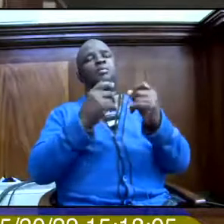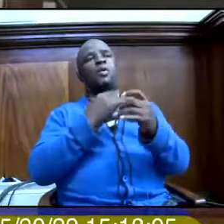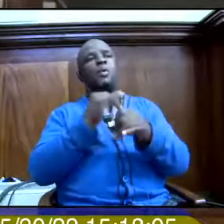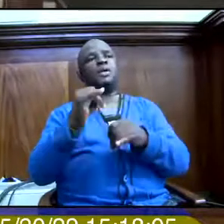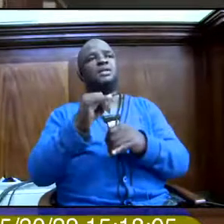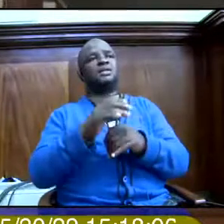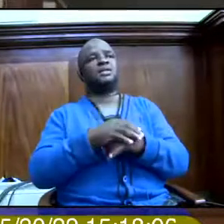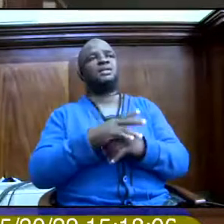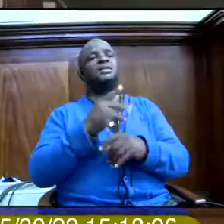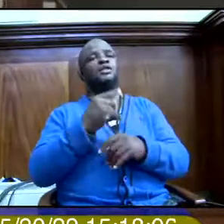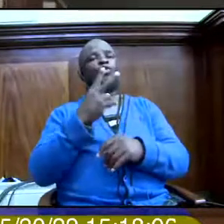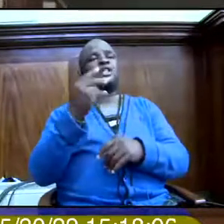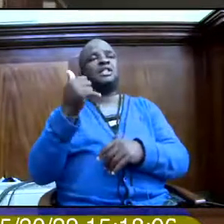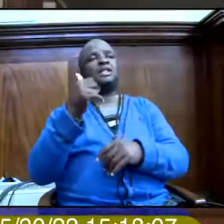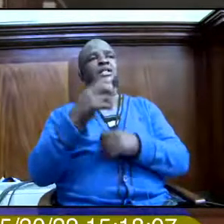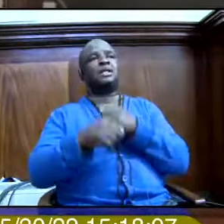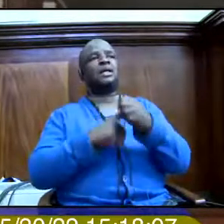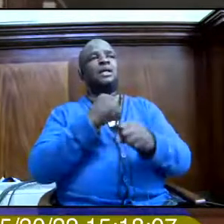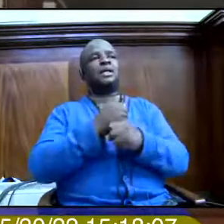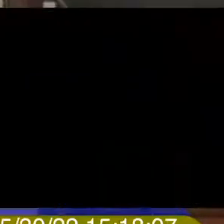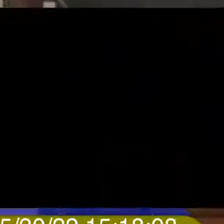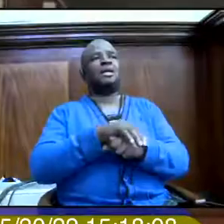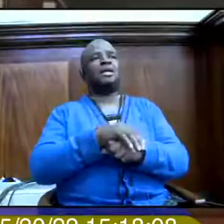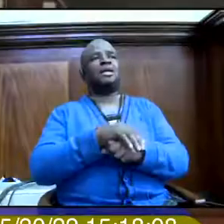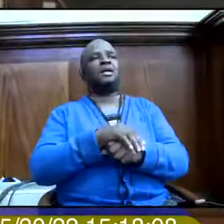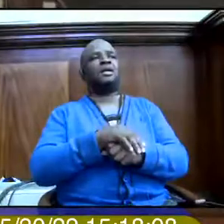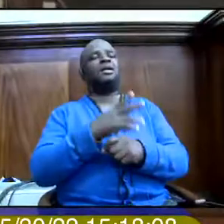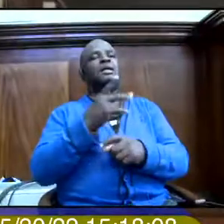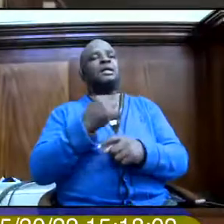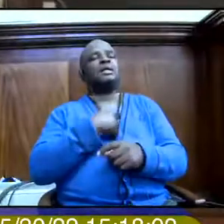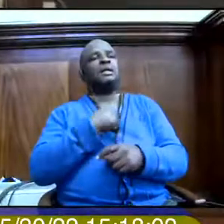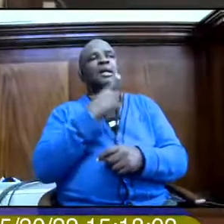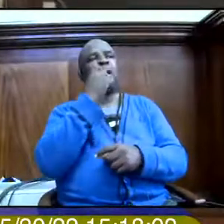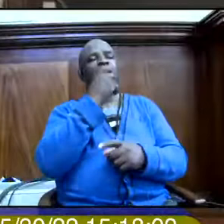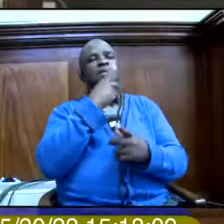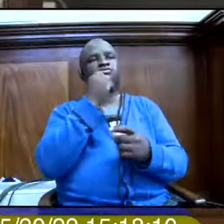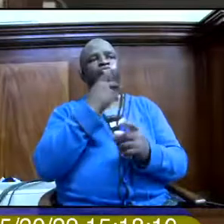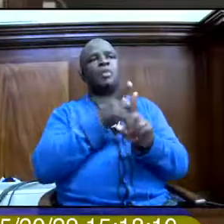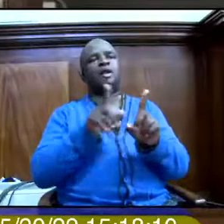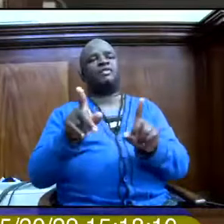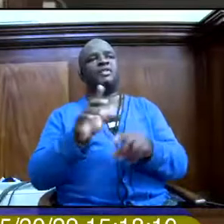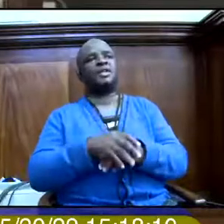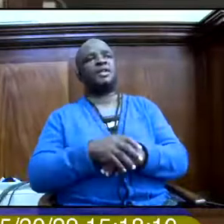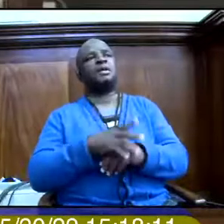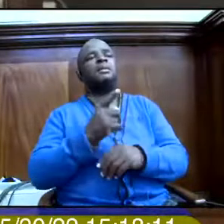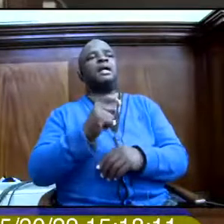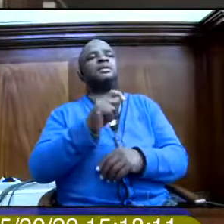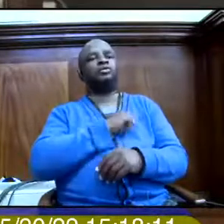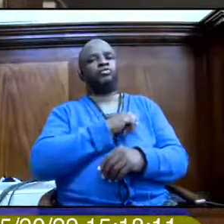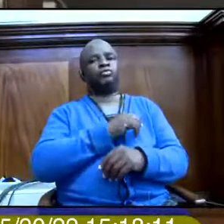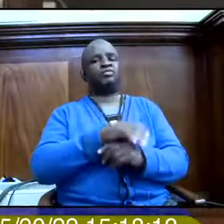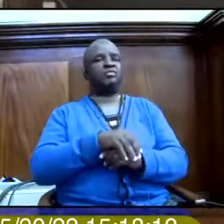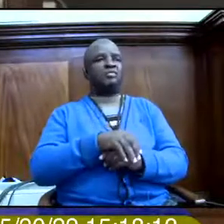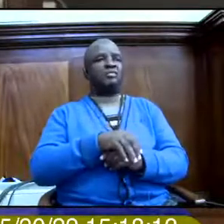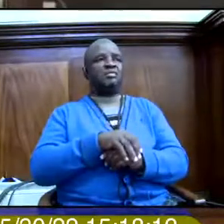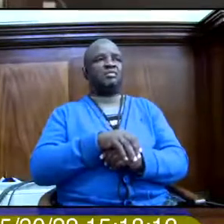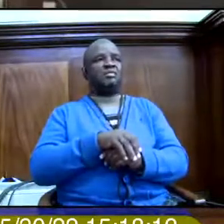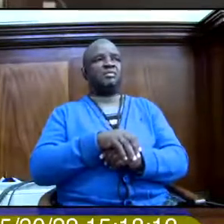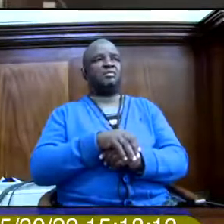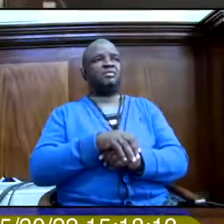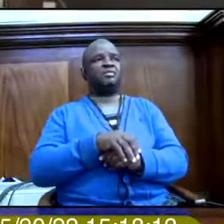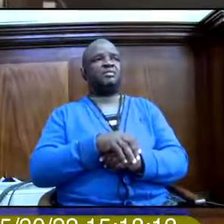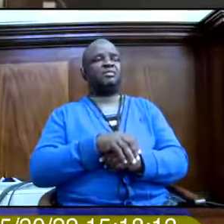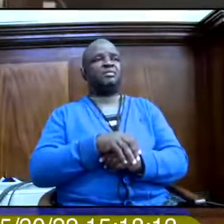past 26 years i wish i could not have been saying this but it is the reality due